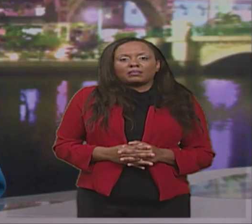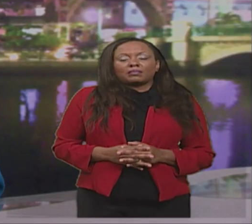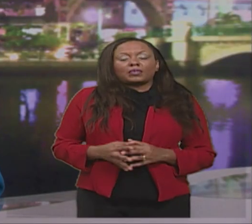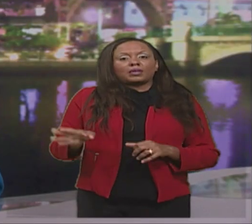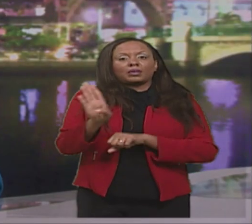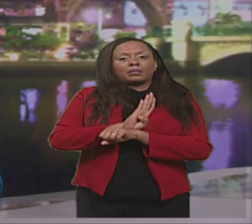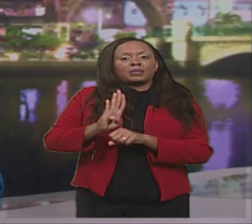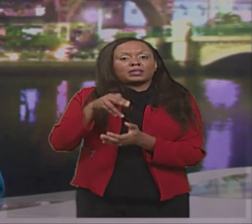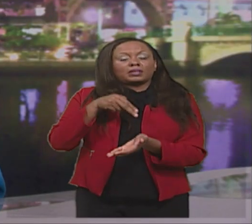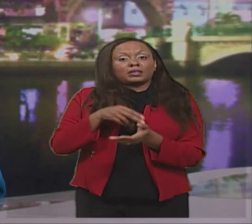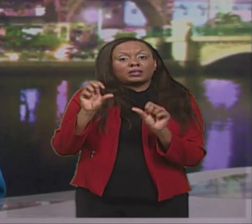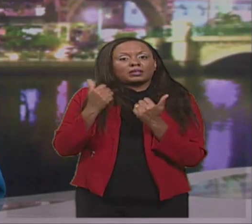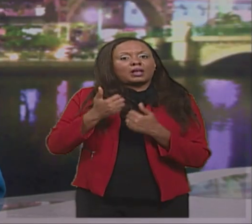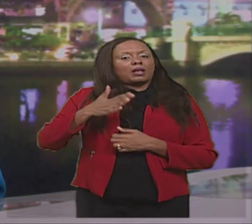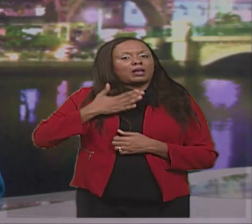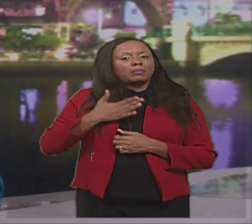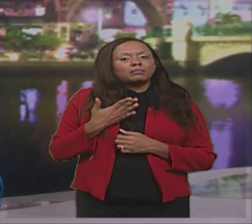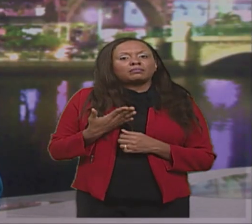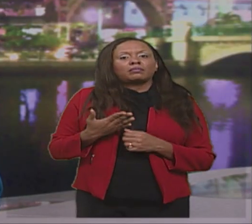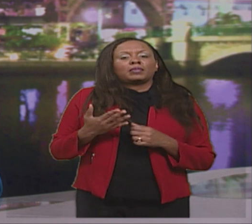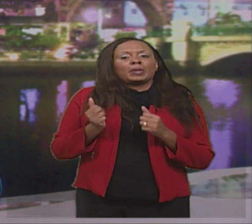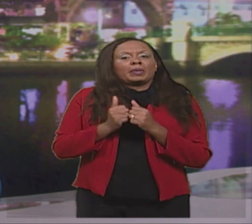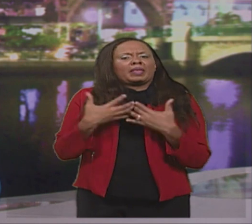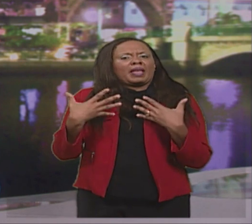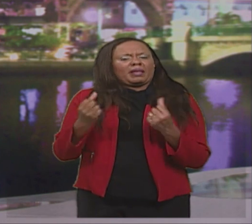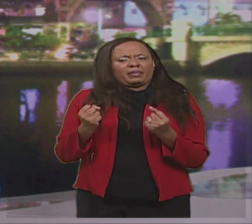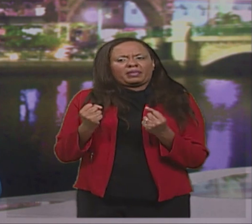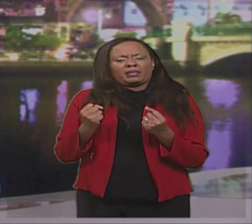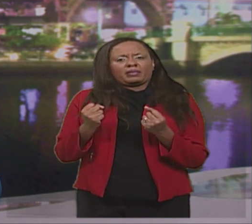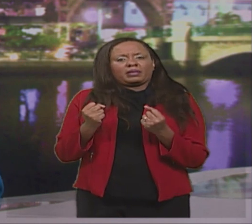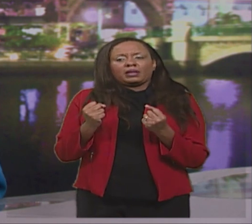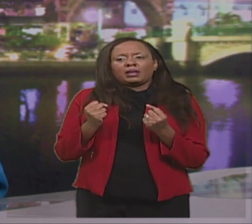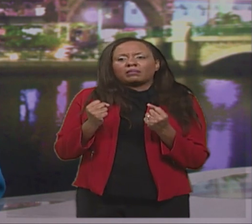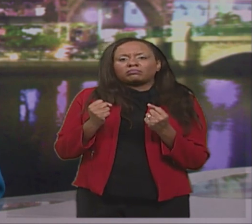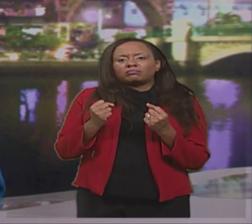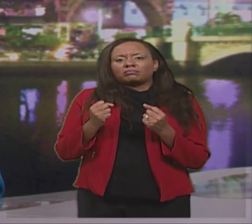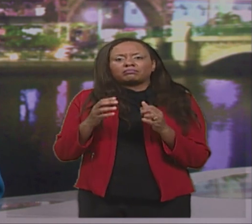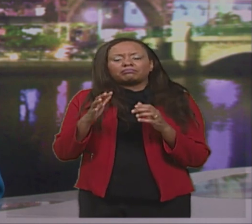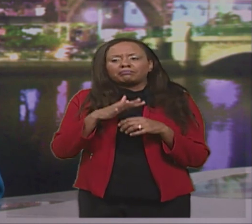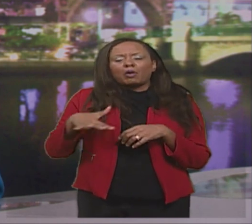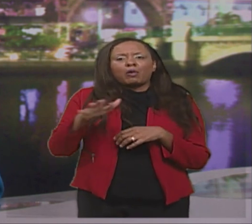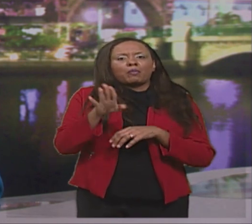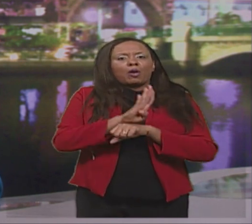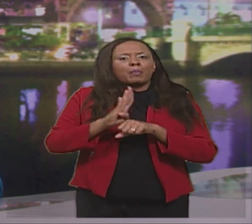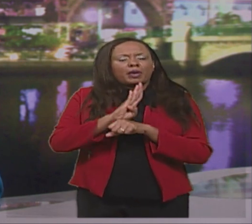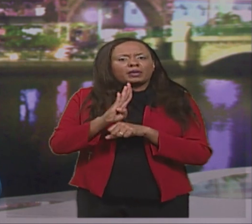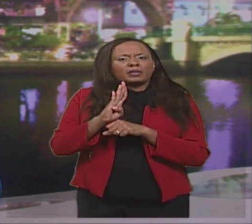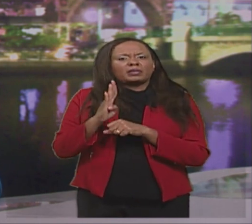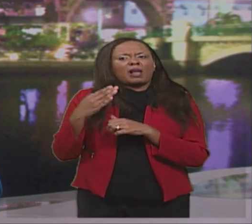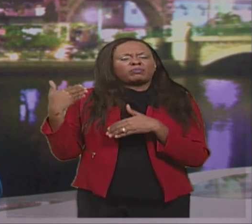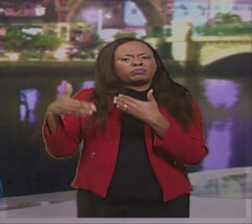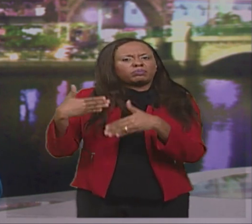The Barbados Nurses Association is pleased with the development in the health sector over the years. President Joanna Waterman says